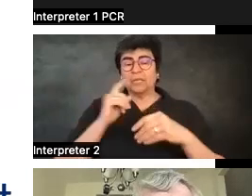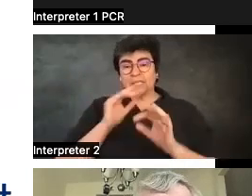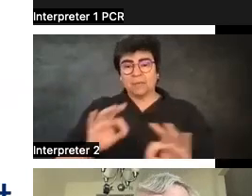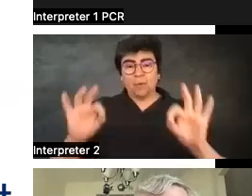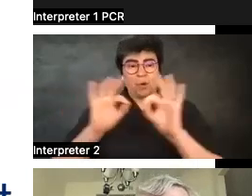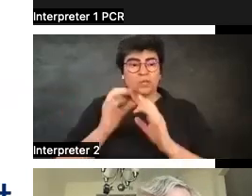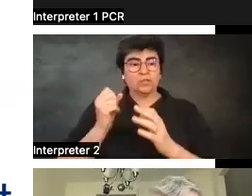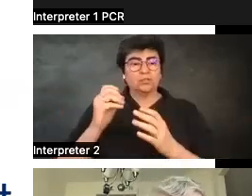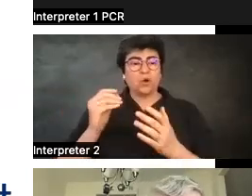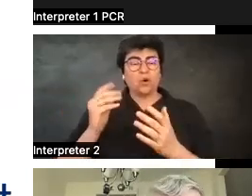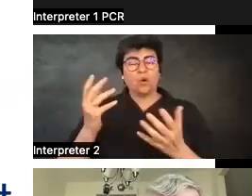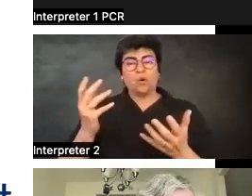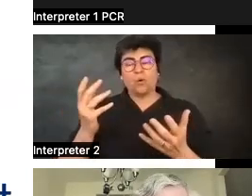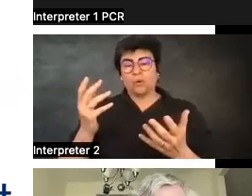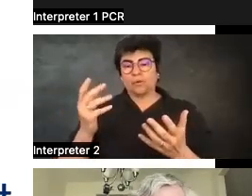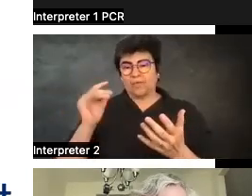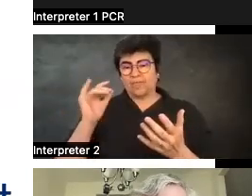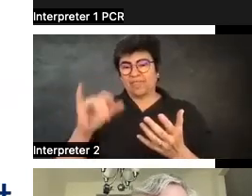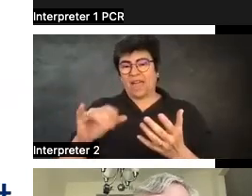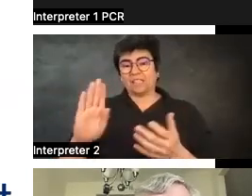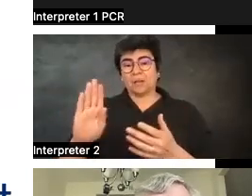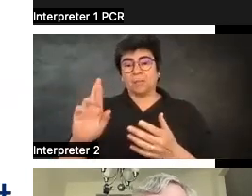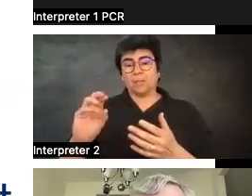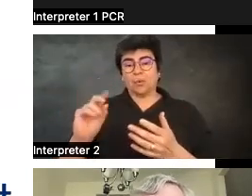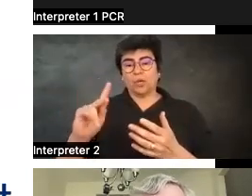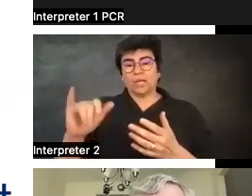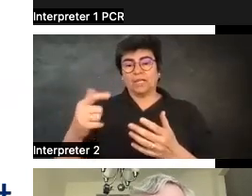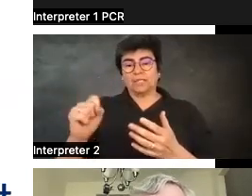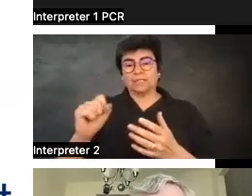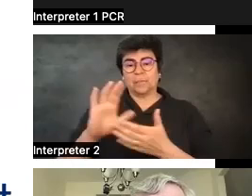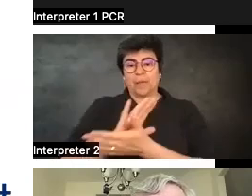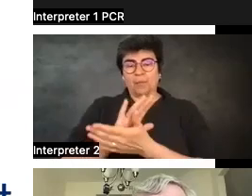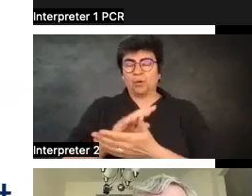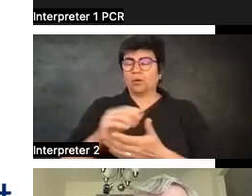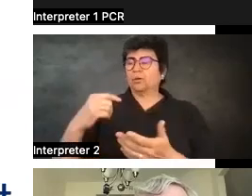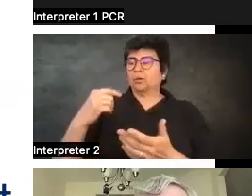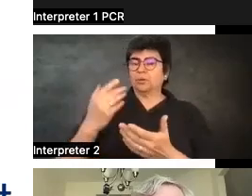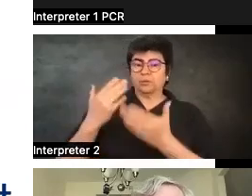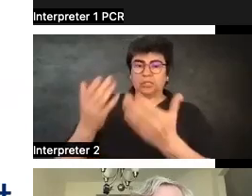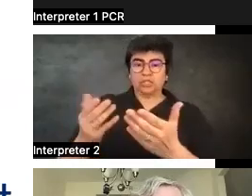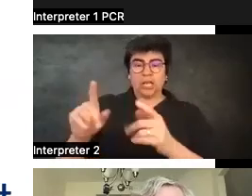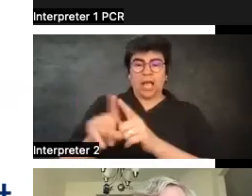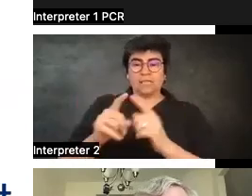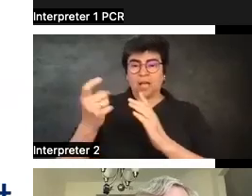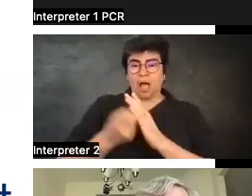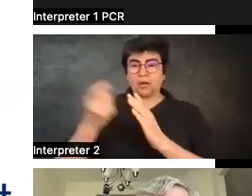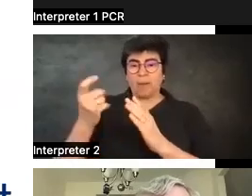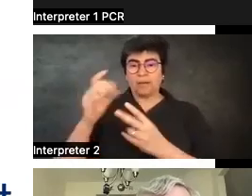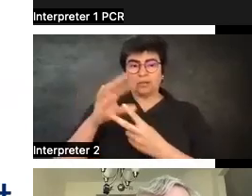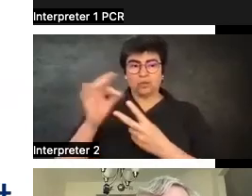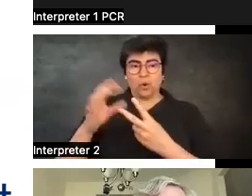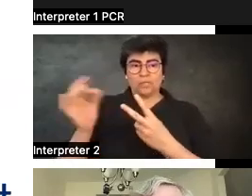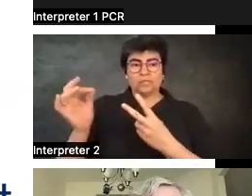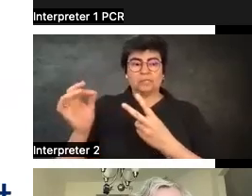So this is a Brookings paper. We have suggested that as an automatic choice,